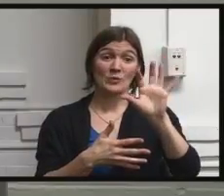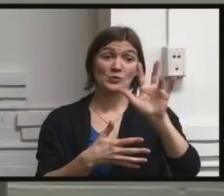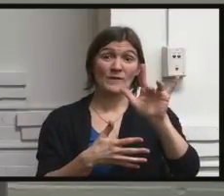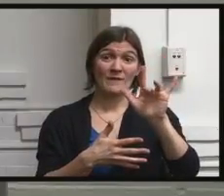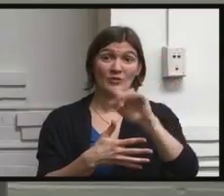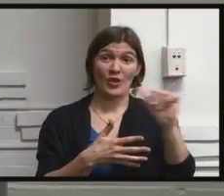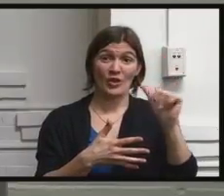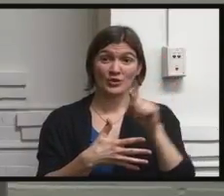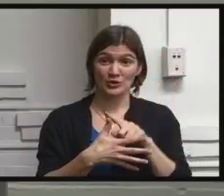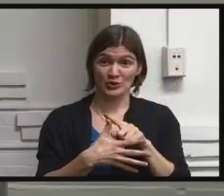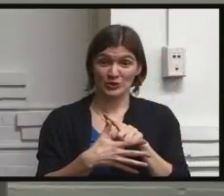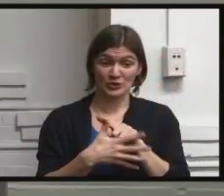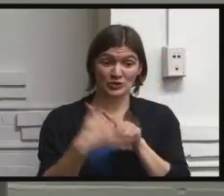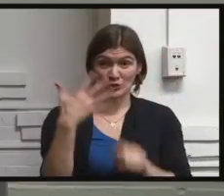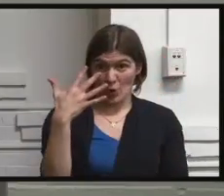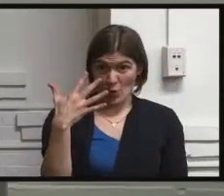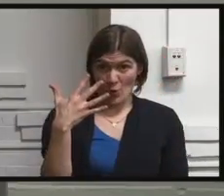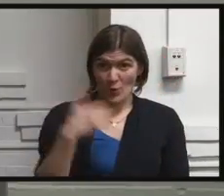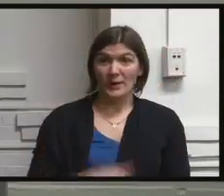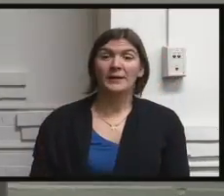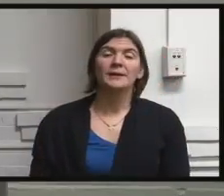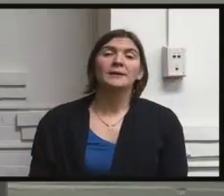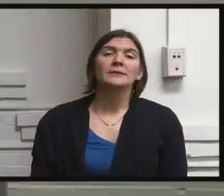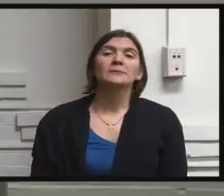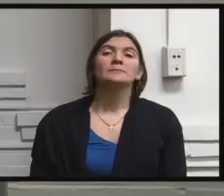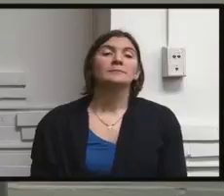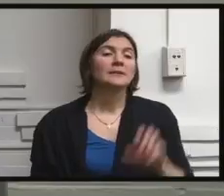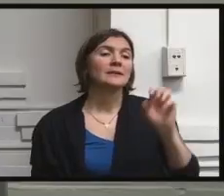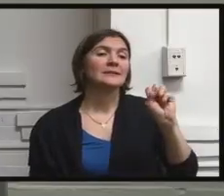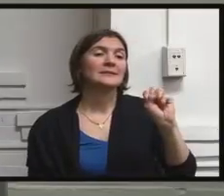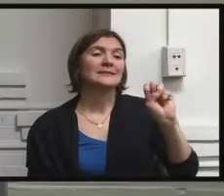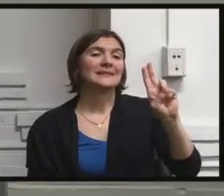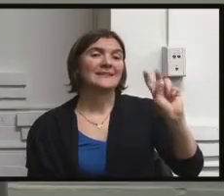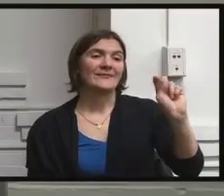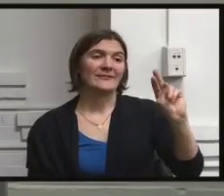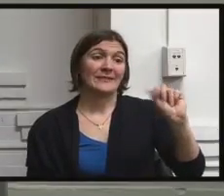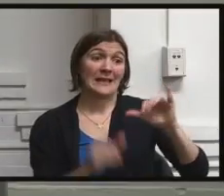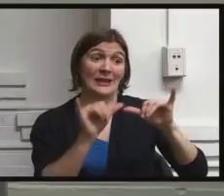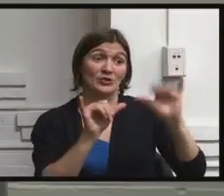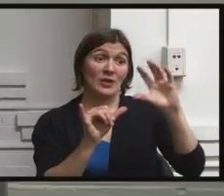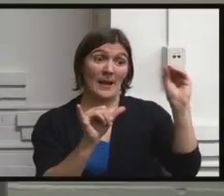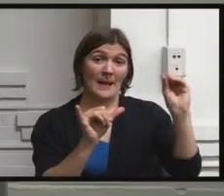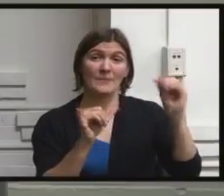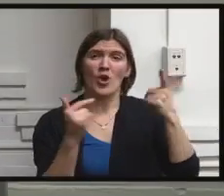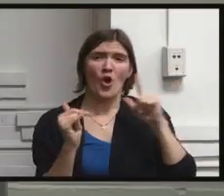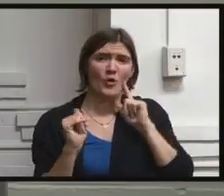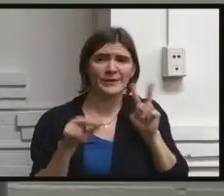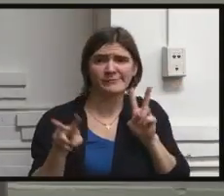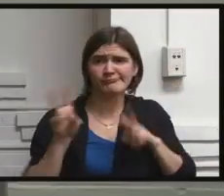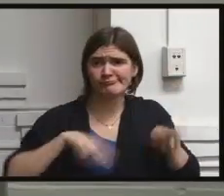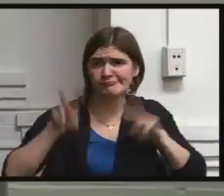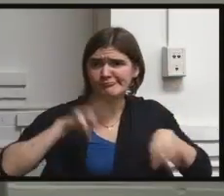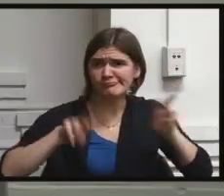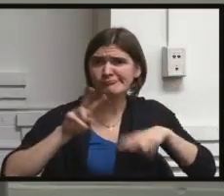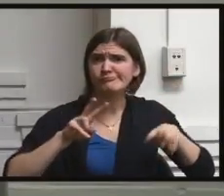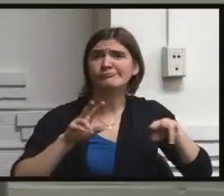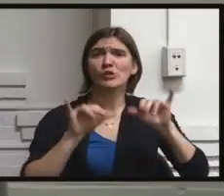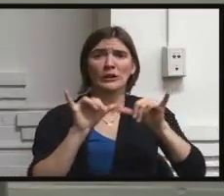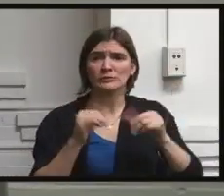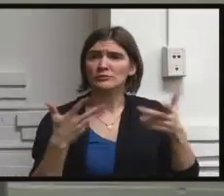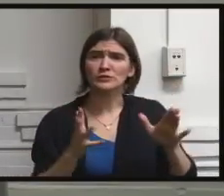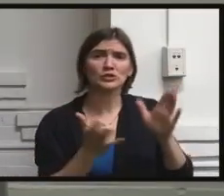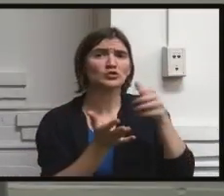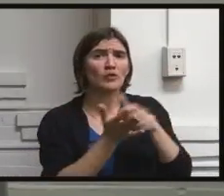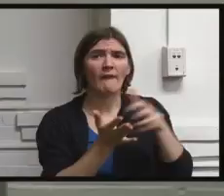$585,925. What we've, Stevens Engineering has done all the work on the preliminary engineering,